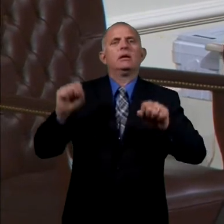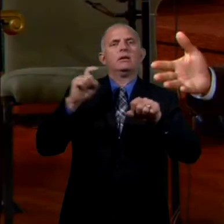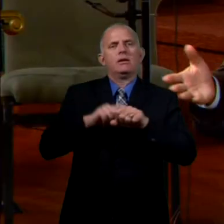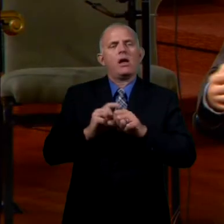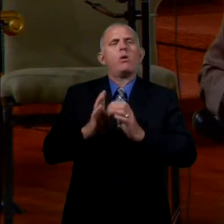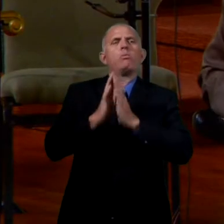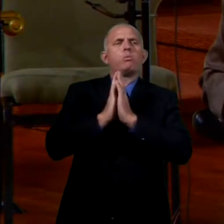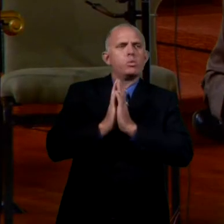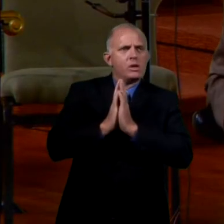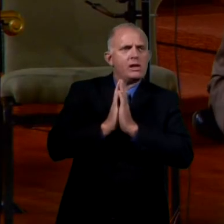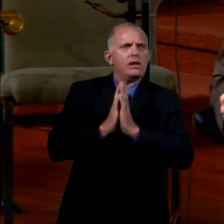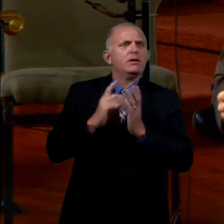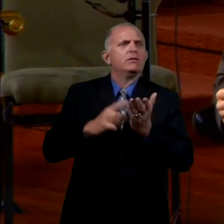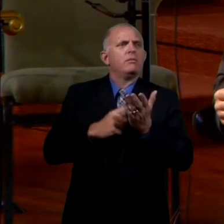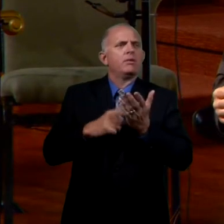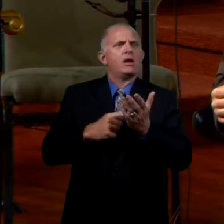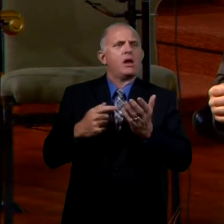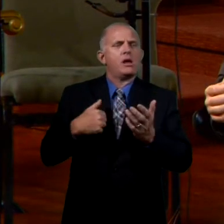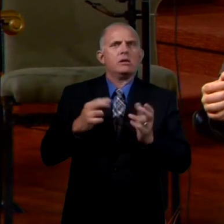sometimes I have a hard time getting to the point.